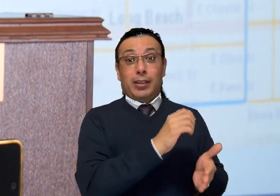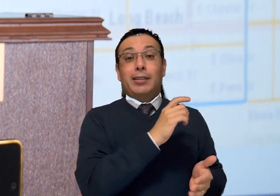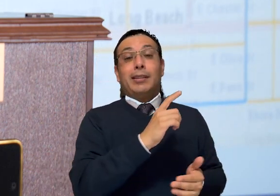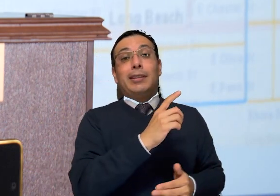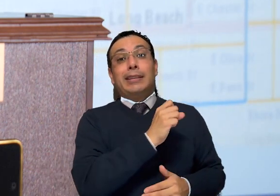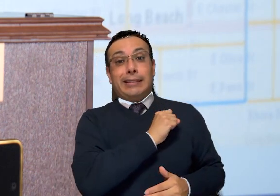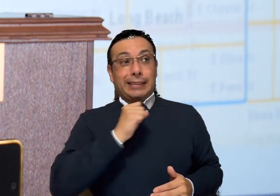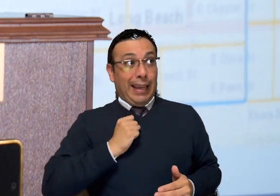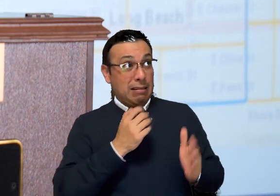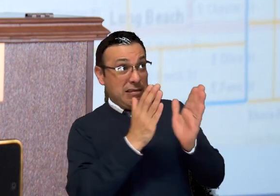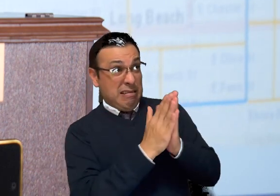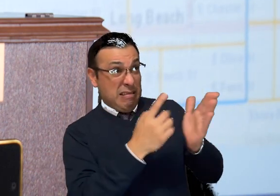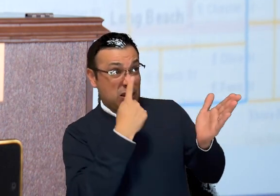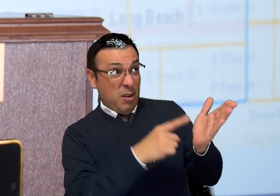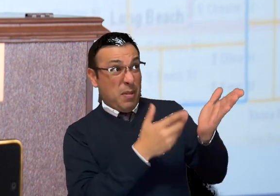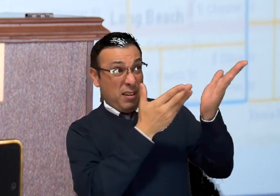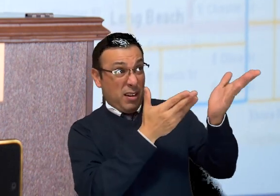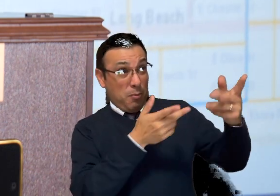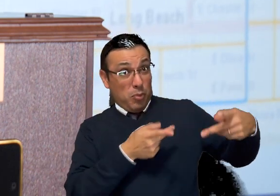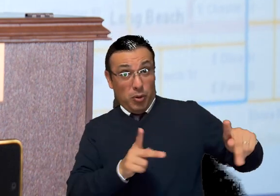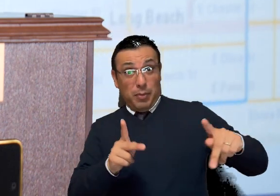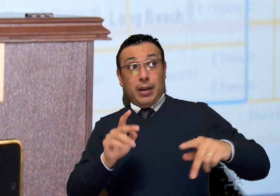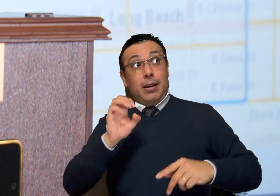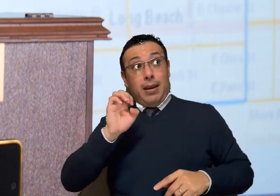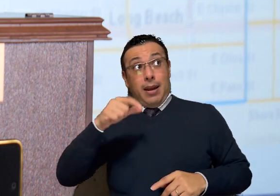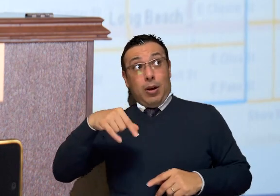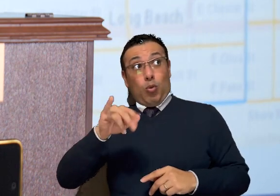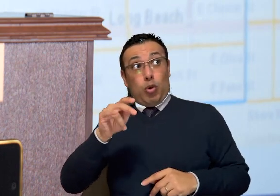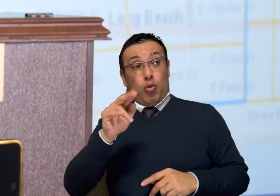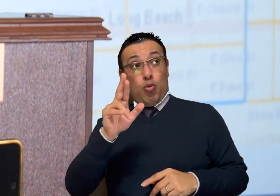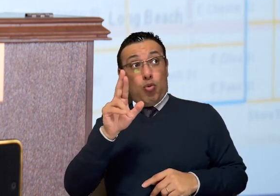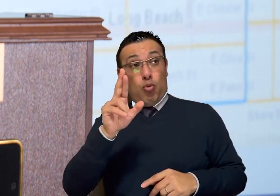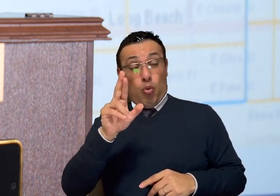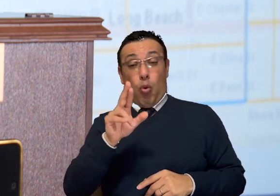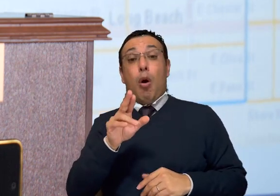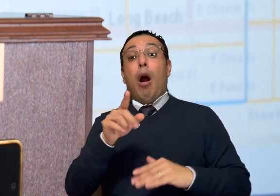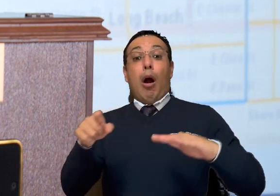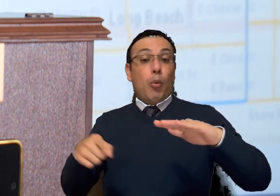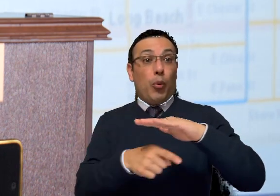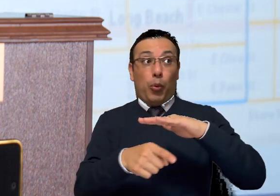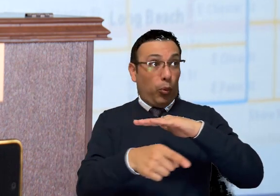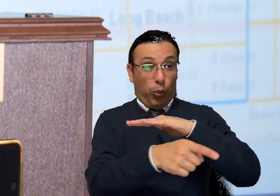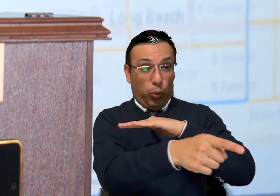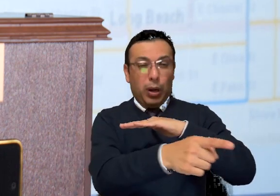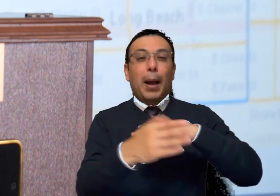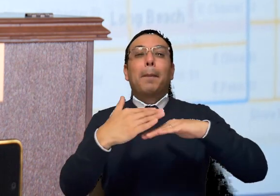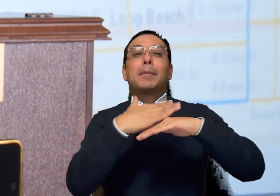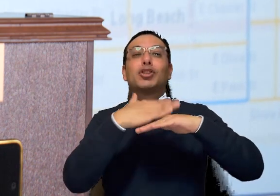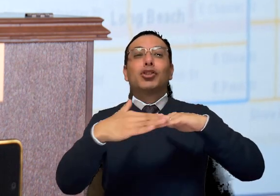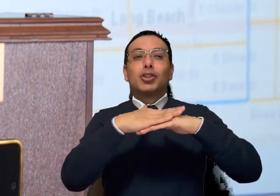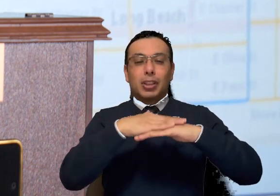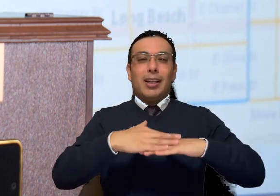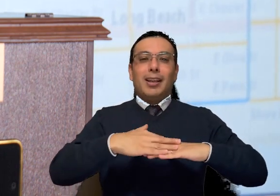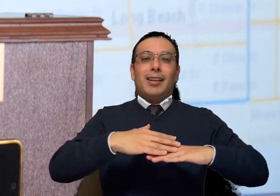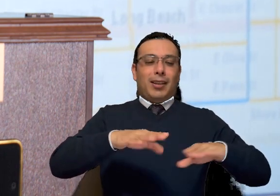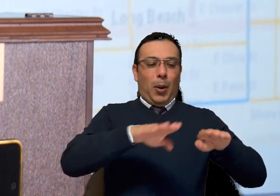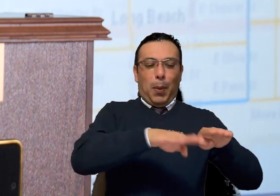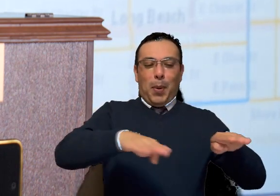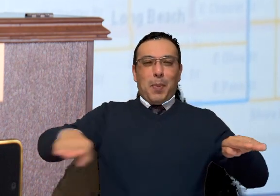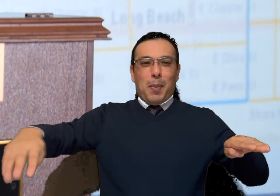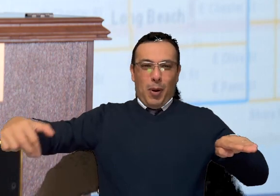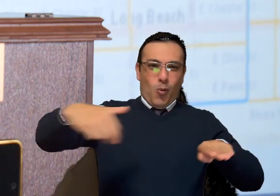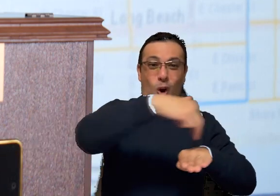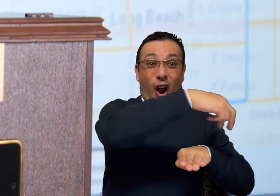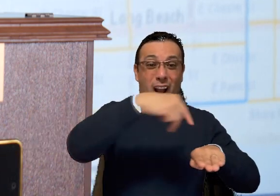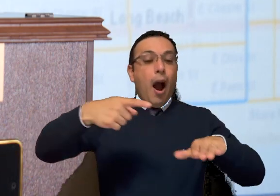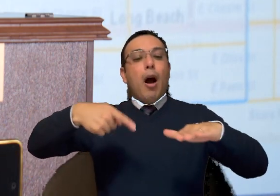Equinor the ability to access the landfall site and safely cross under the beach and boardwalk. So this, we also have a map. We